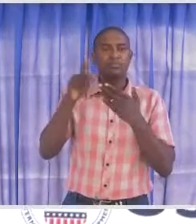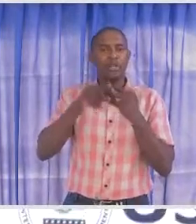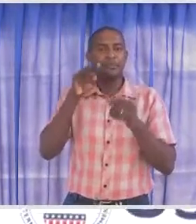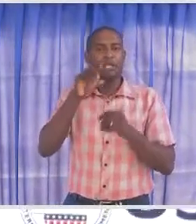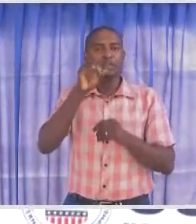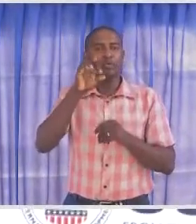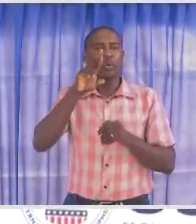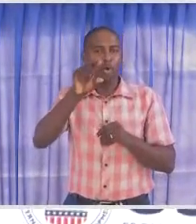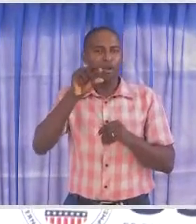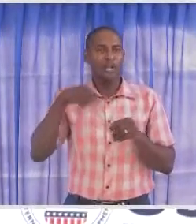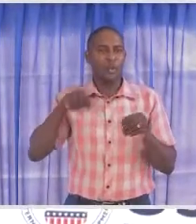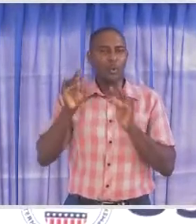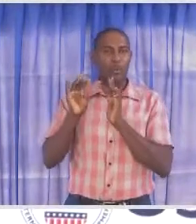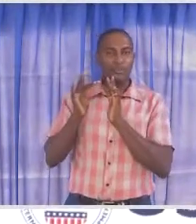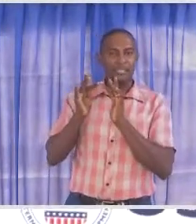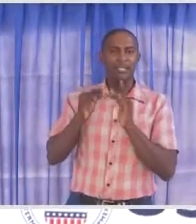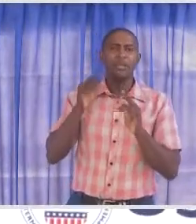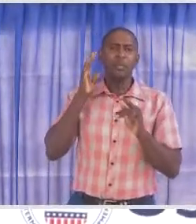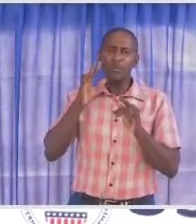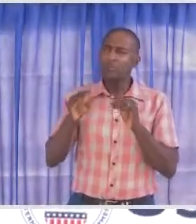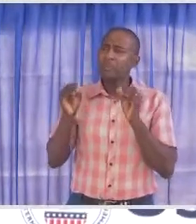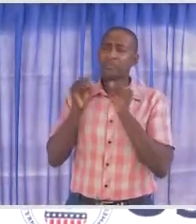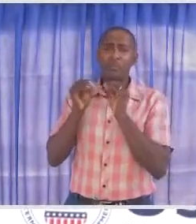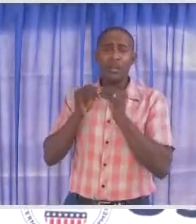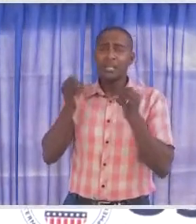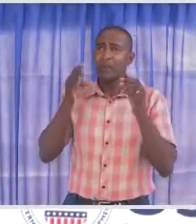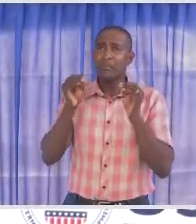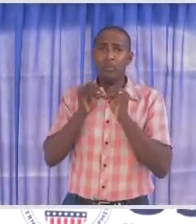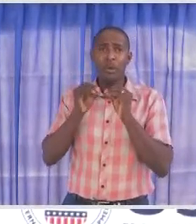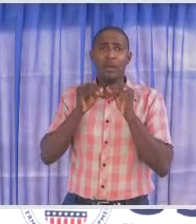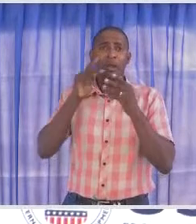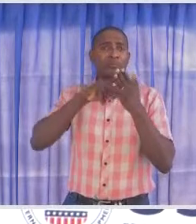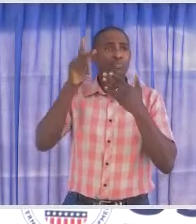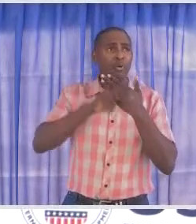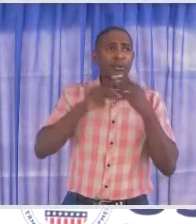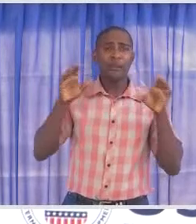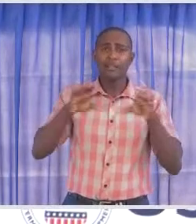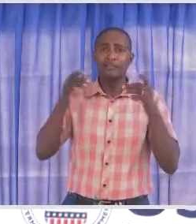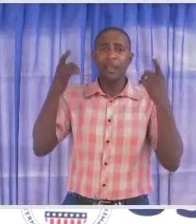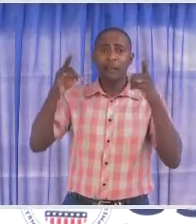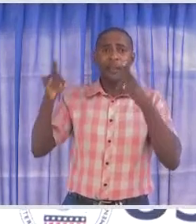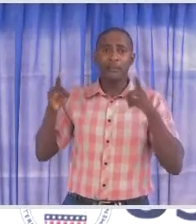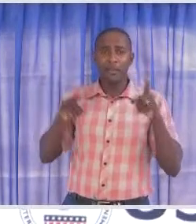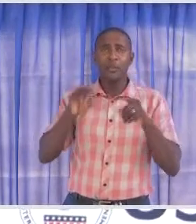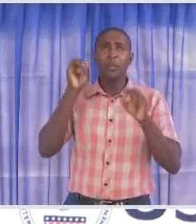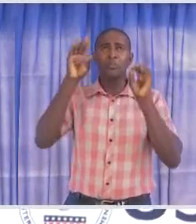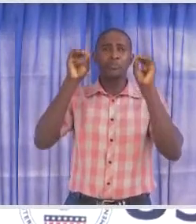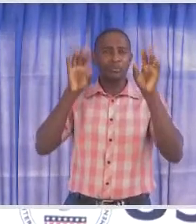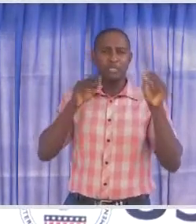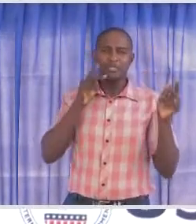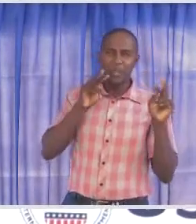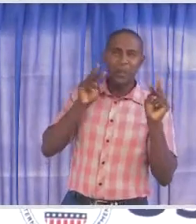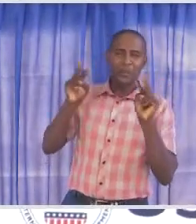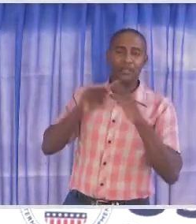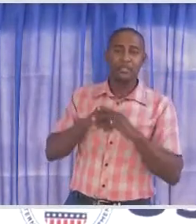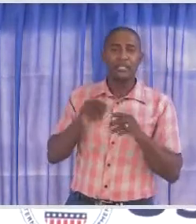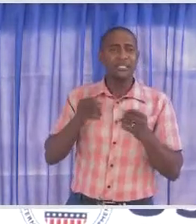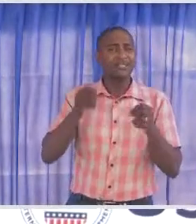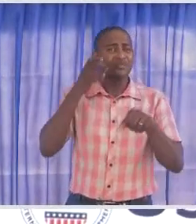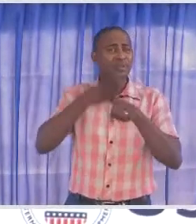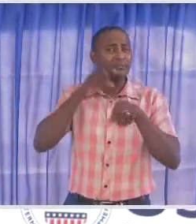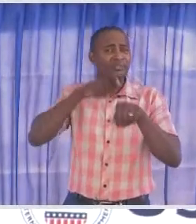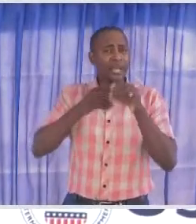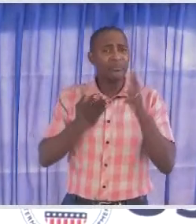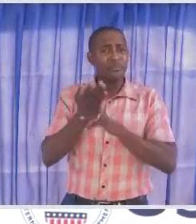touch with us, and because there is going to be more. Lots more program activities coming out. It's a tough time during the pandemic, but we are